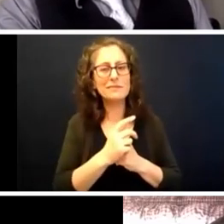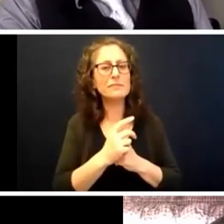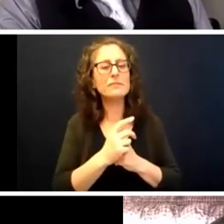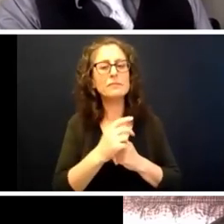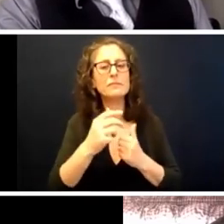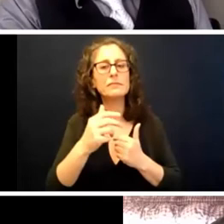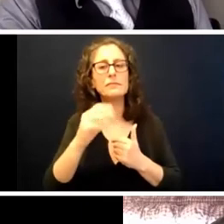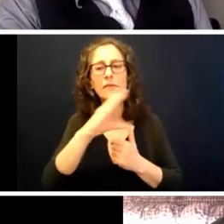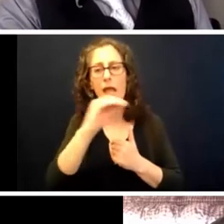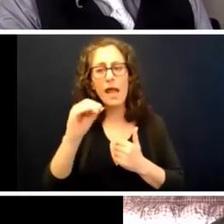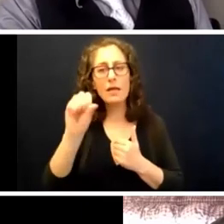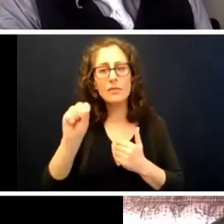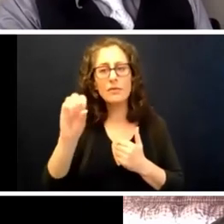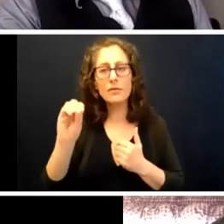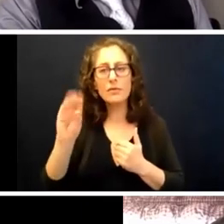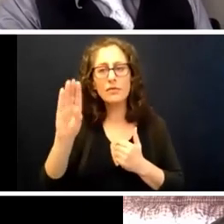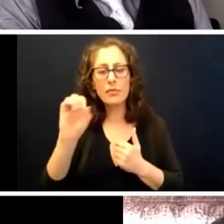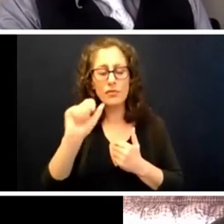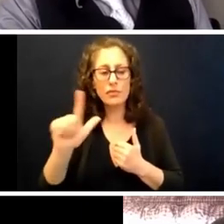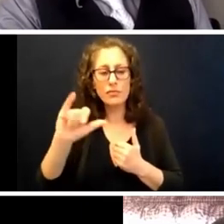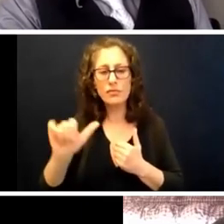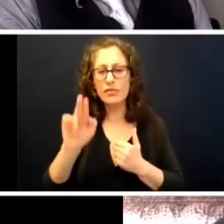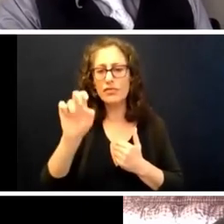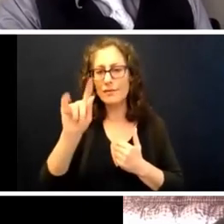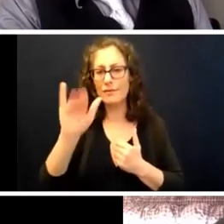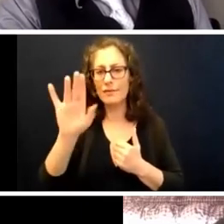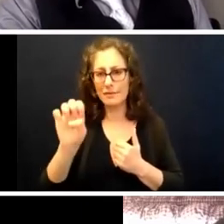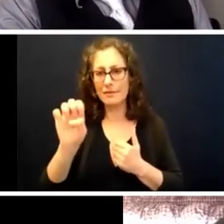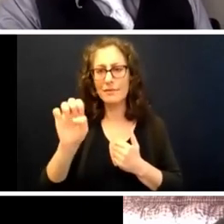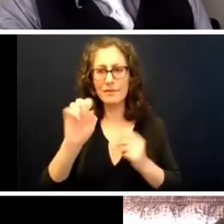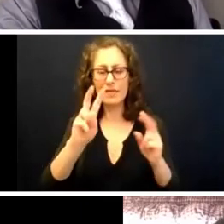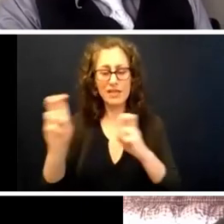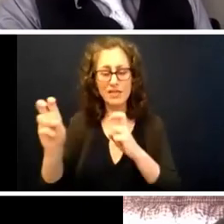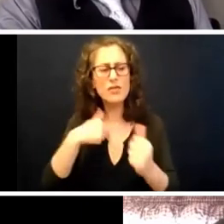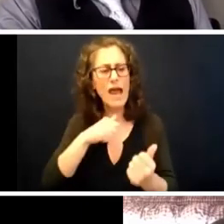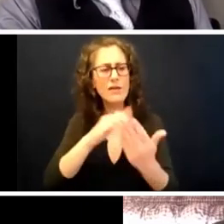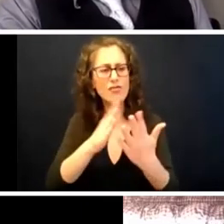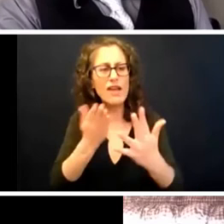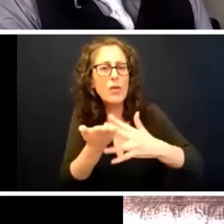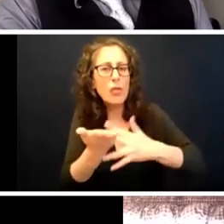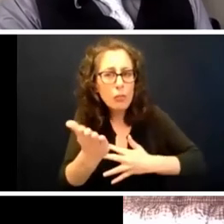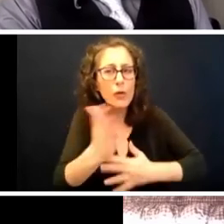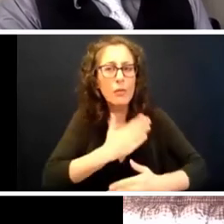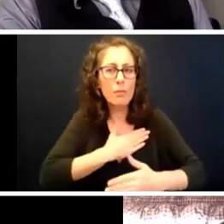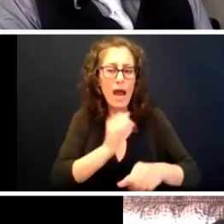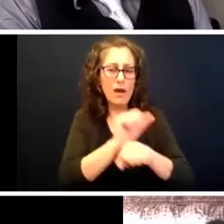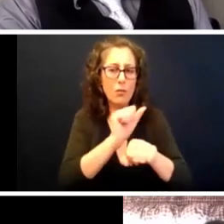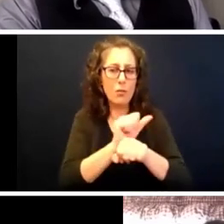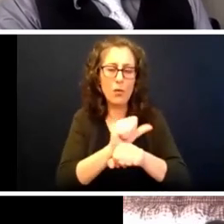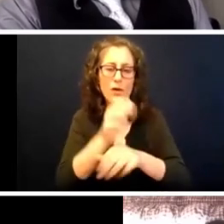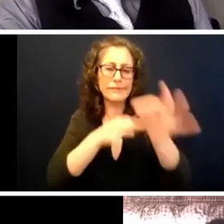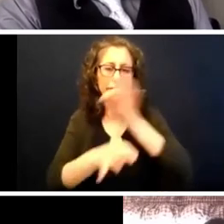social justice issues. I've sort of addressed that in my work rather than like more